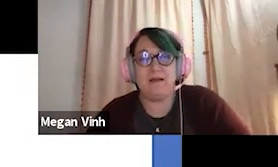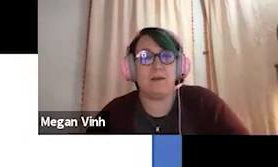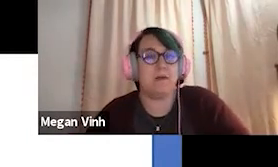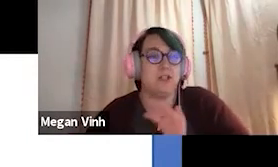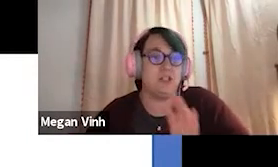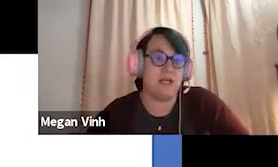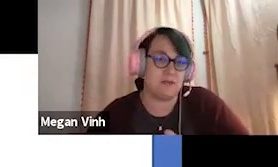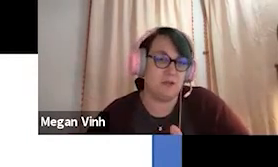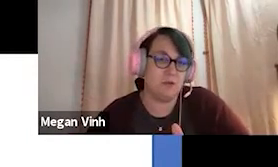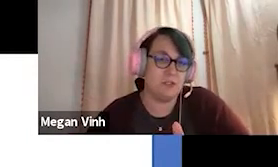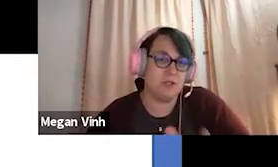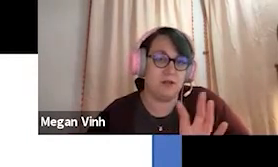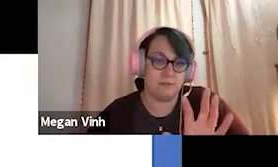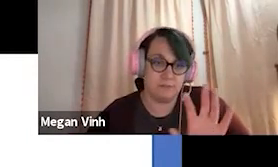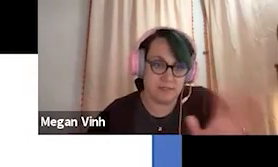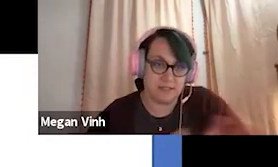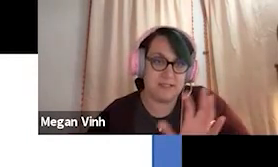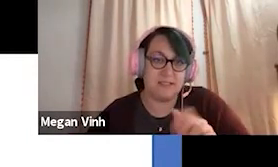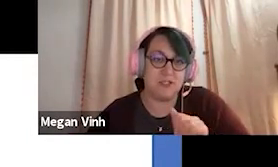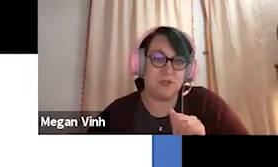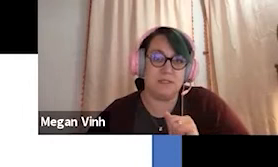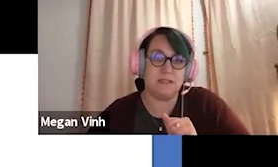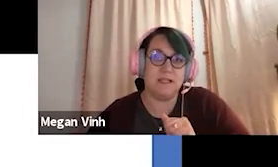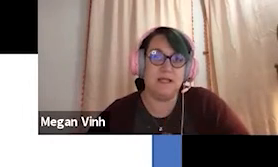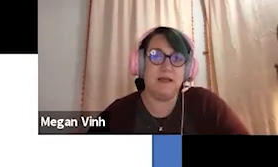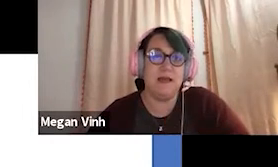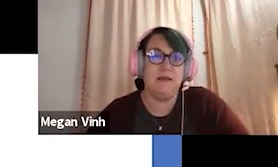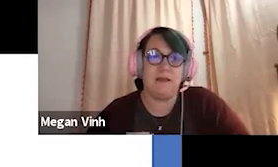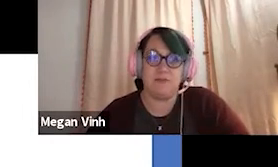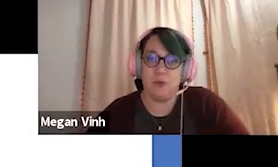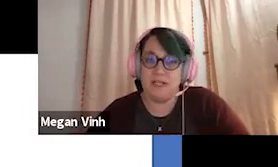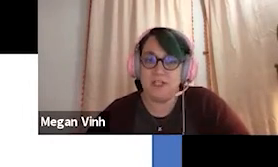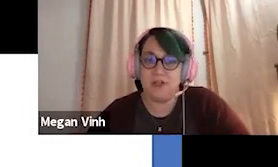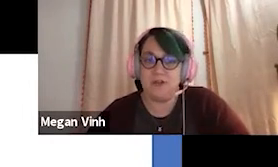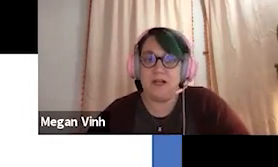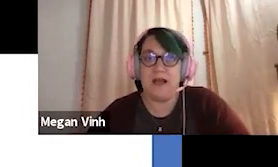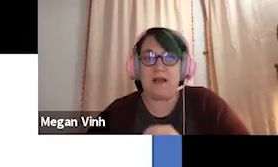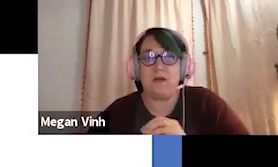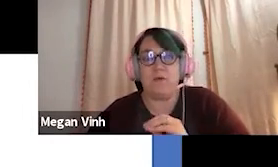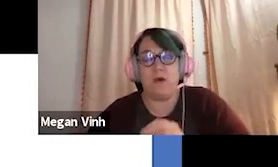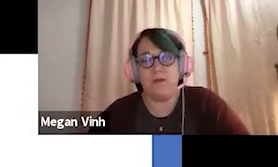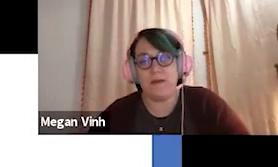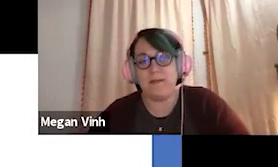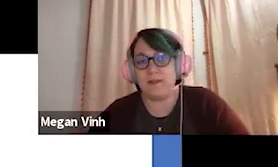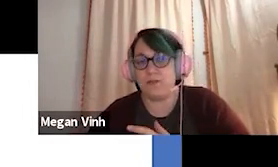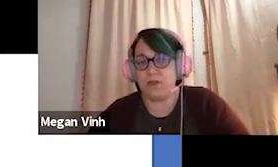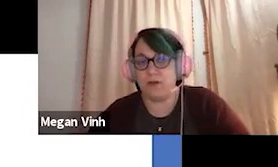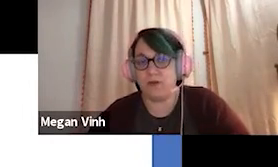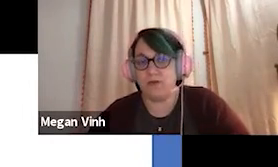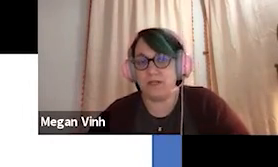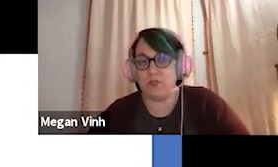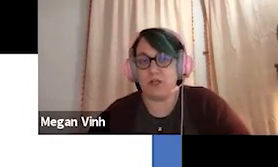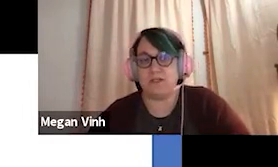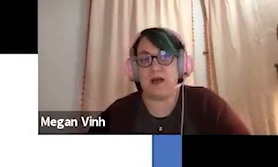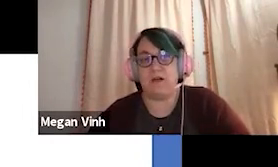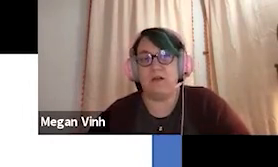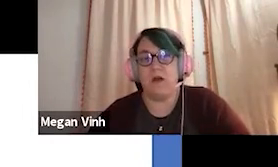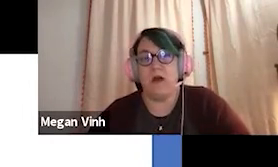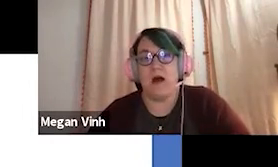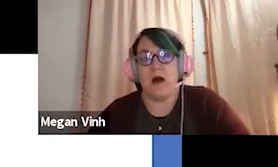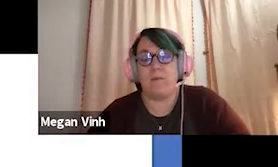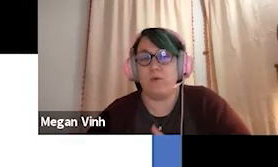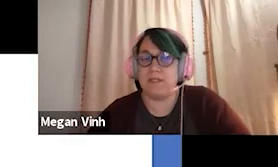class, she has a assistant teacher, Miss Lee. They have 20 children, and one of them is a three-year-old named